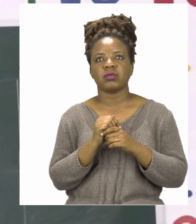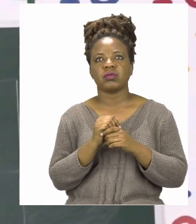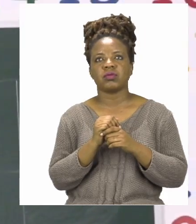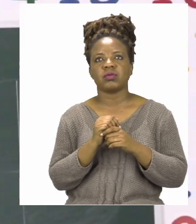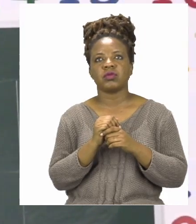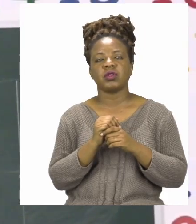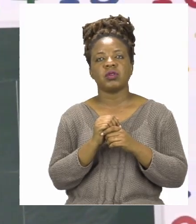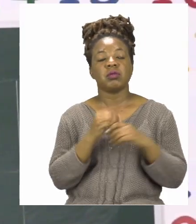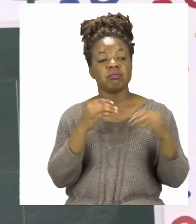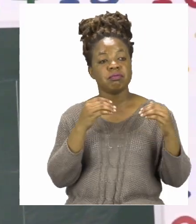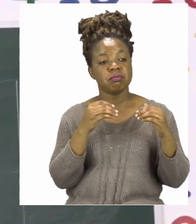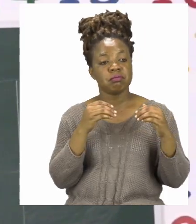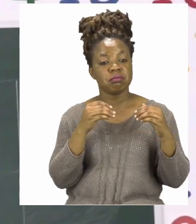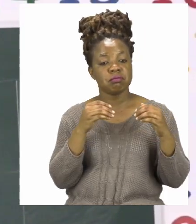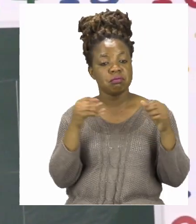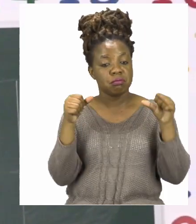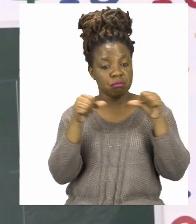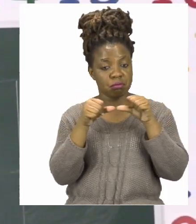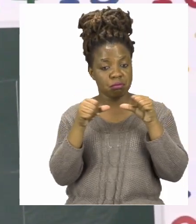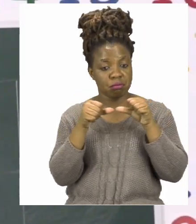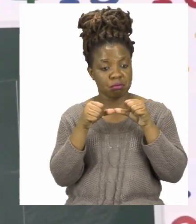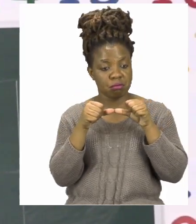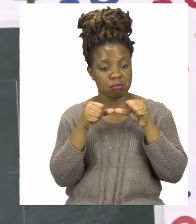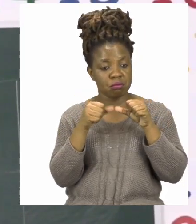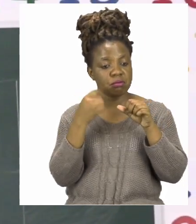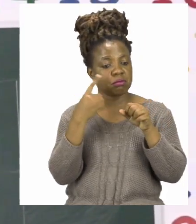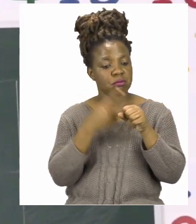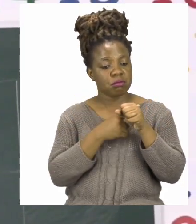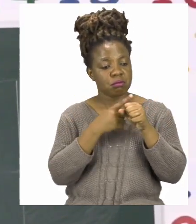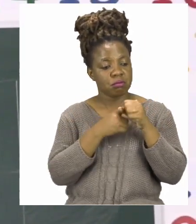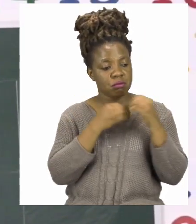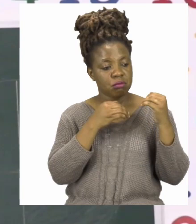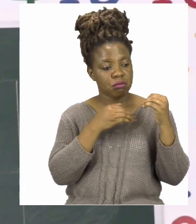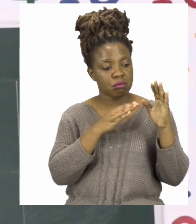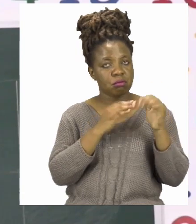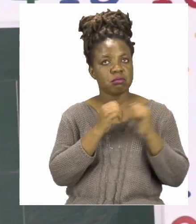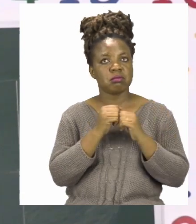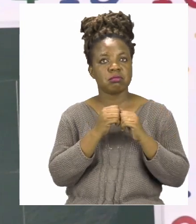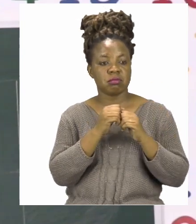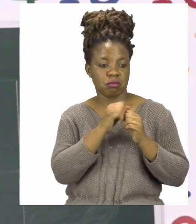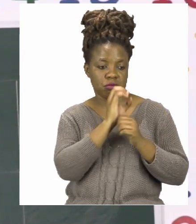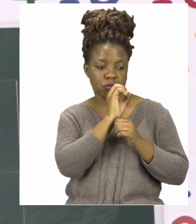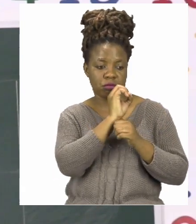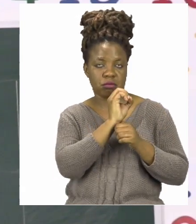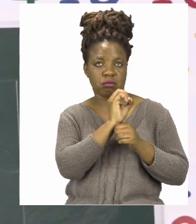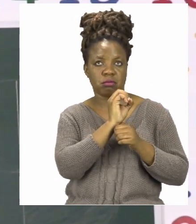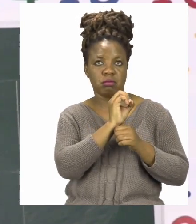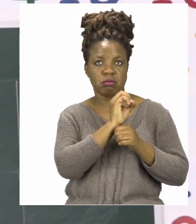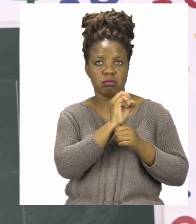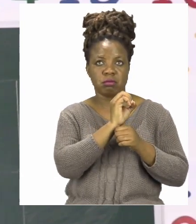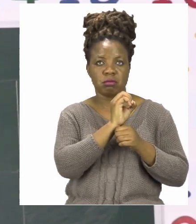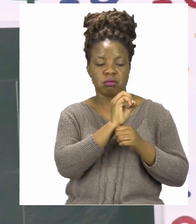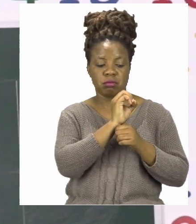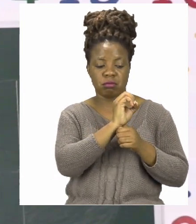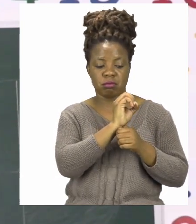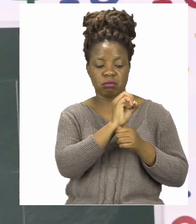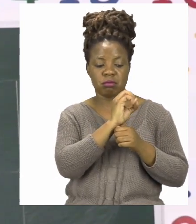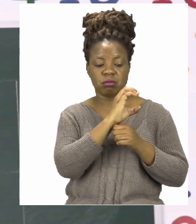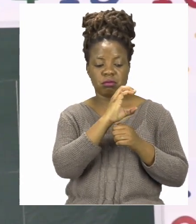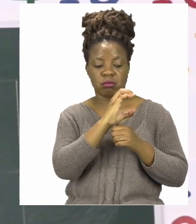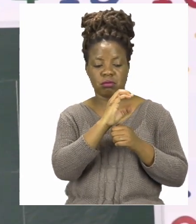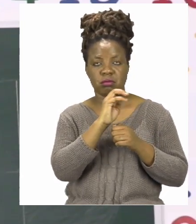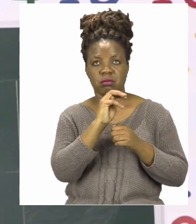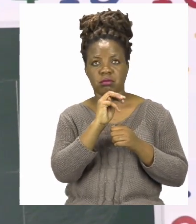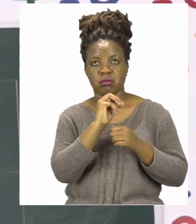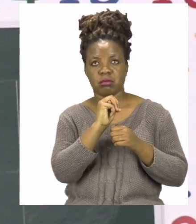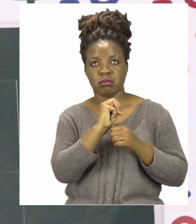girls, we start right at the tip here. Here you will see a 0 and a cm. This is